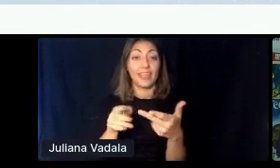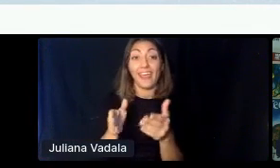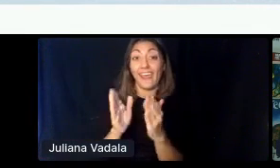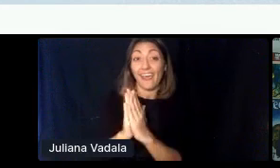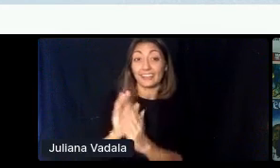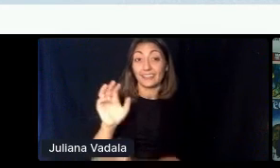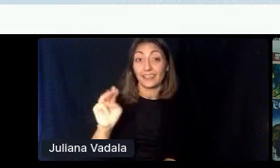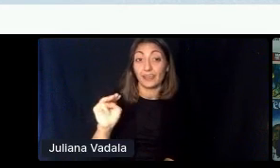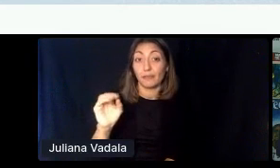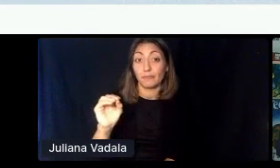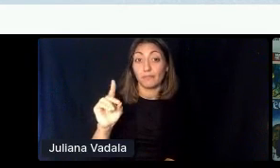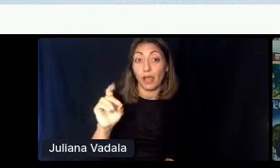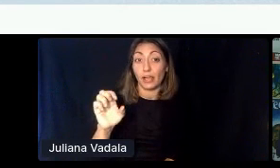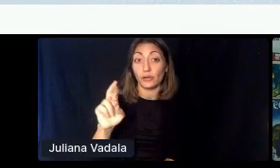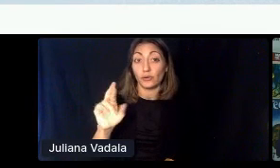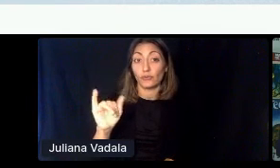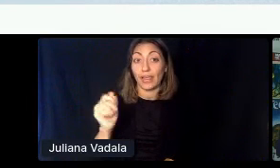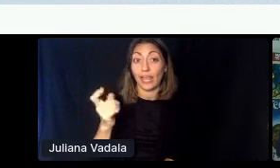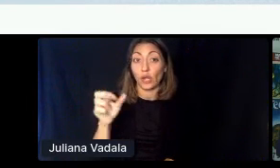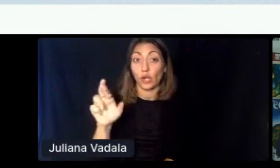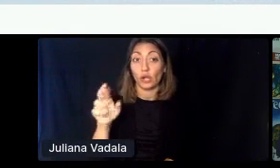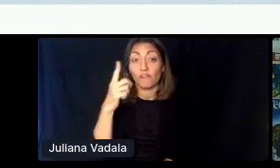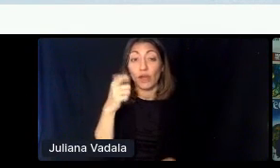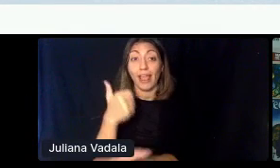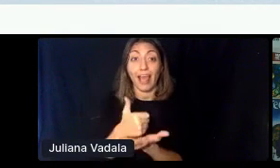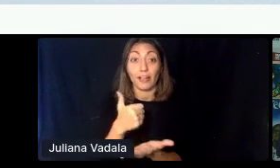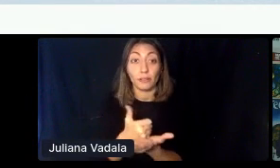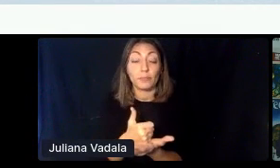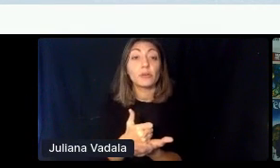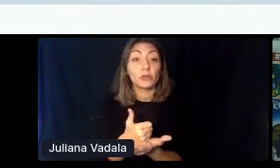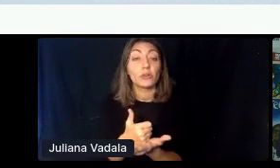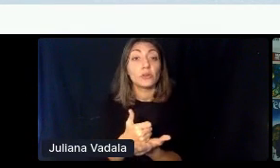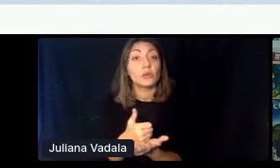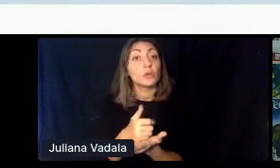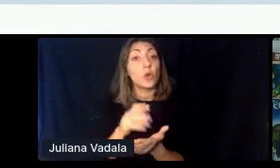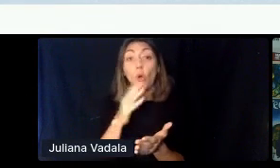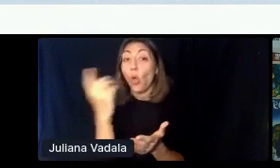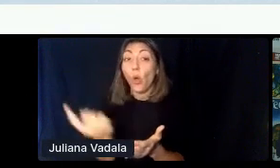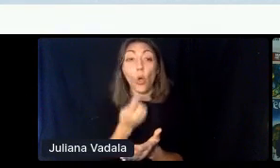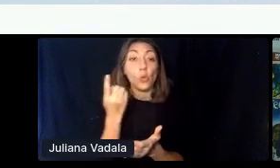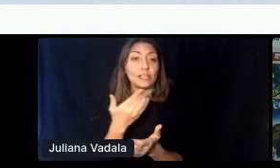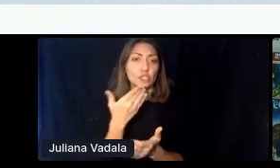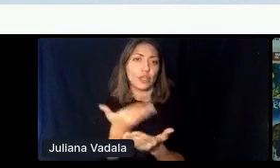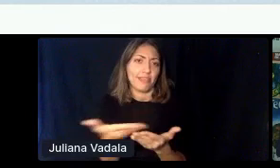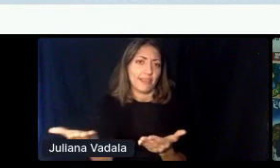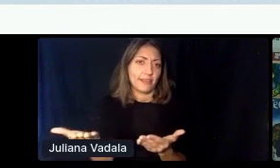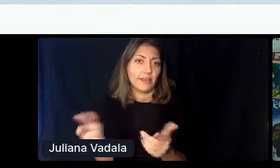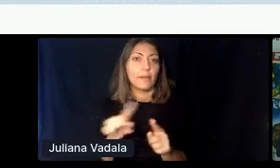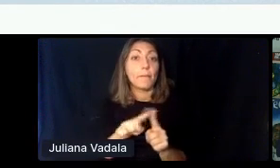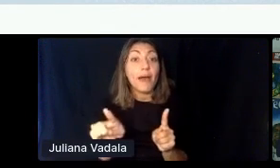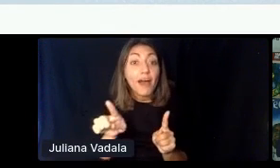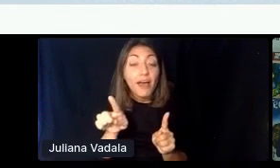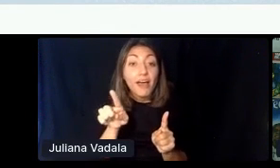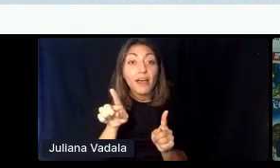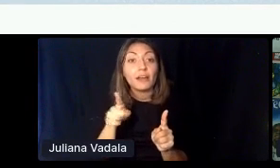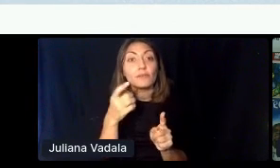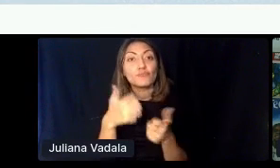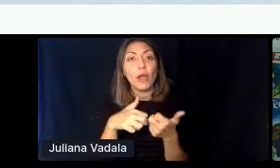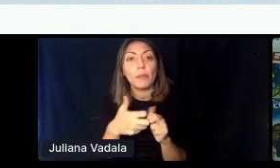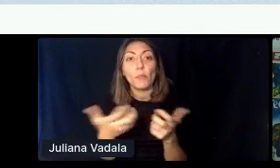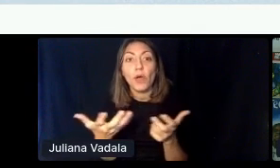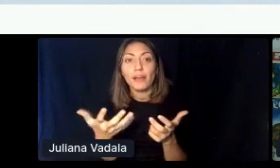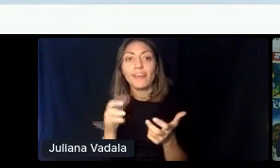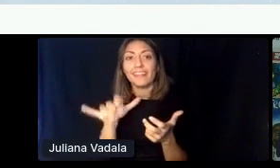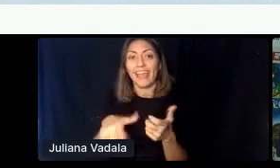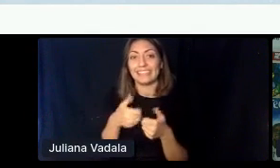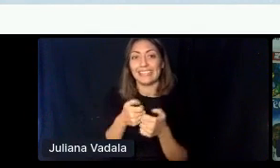good thing. The problem here is that the texter didn't follow up. Always make sure to follow up and send information with